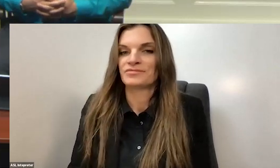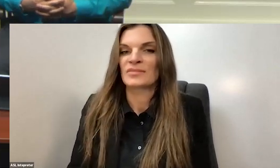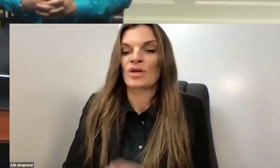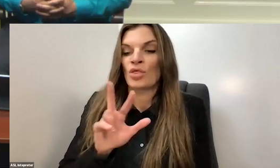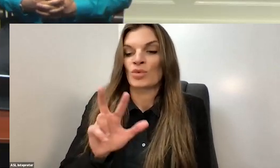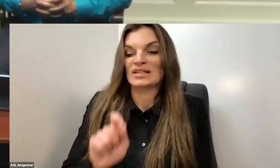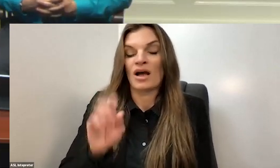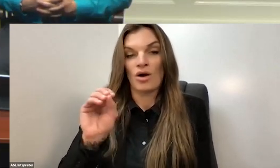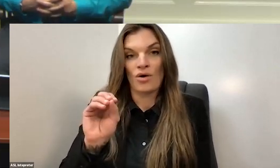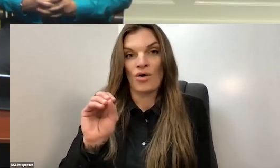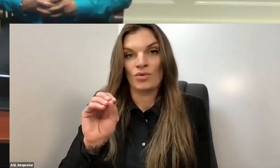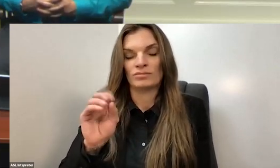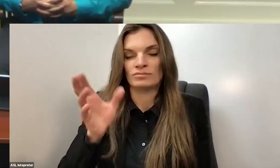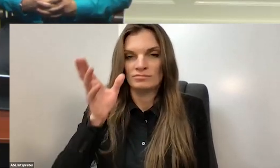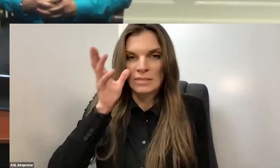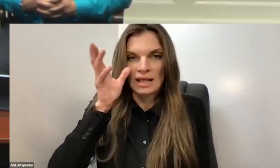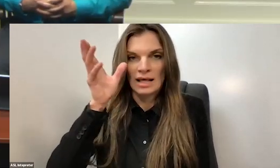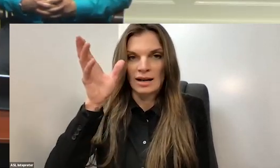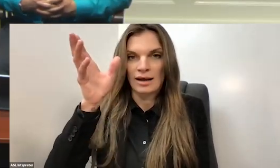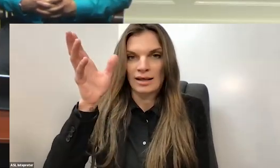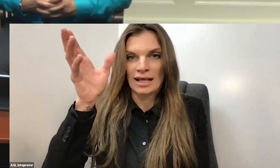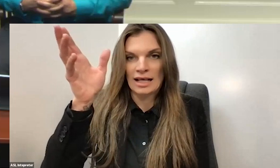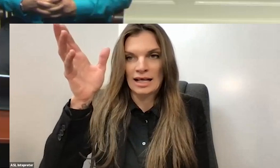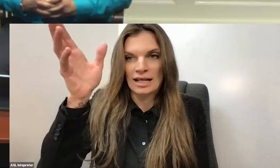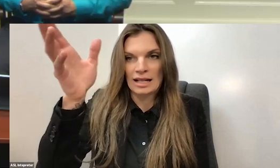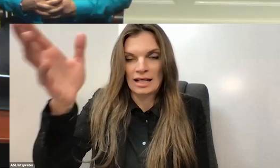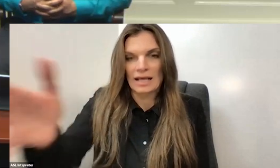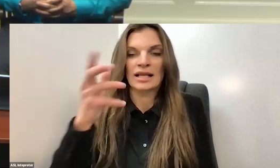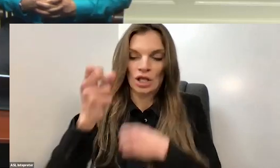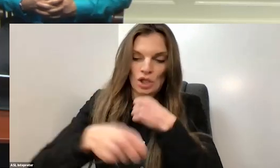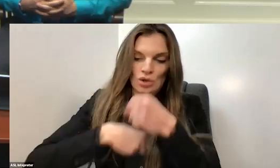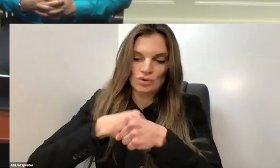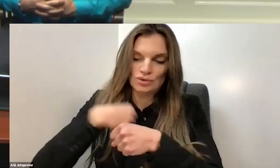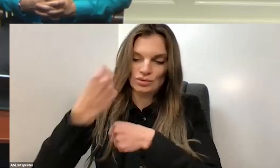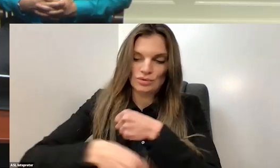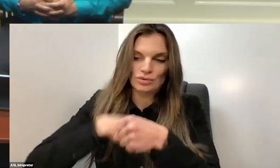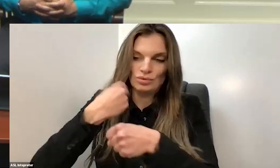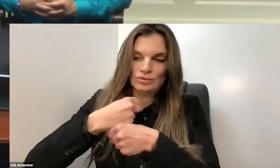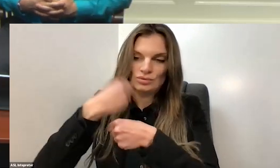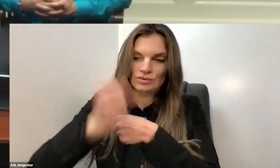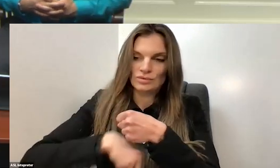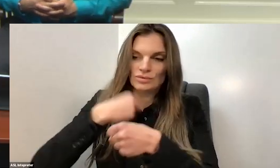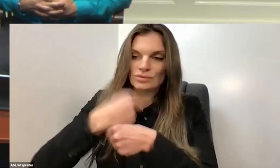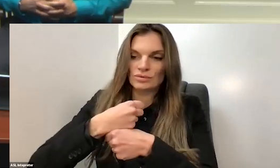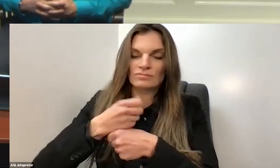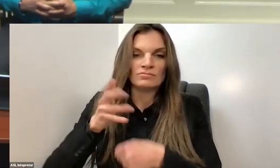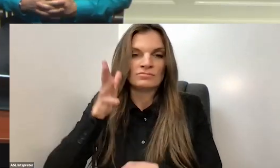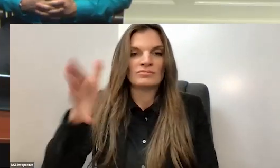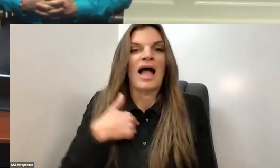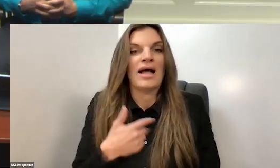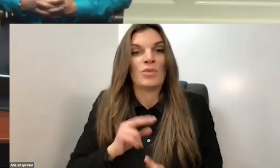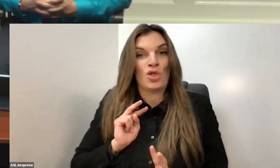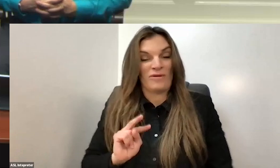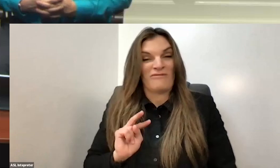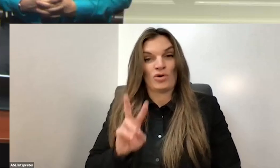3.0 is years away. I think for myself, I am looking forward to 2.2